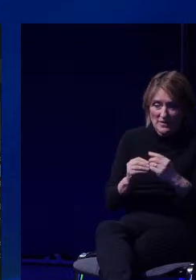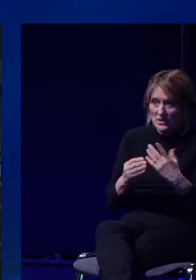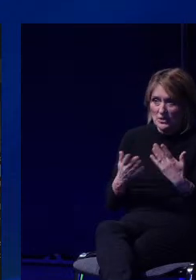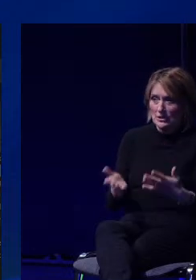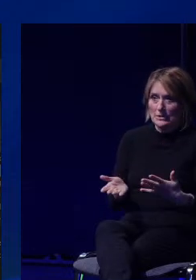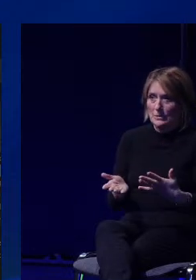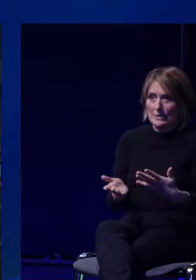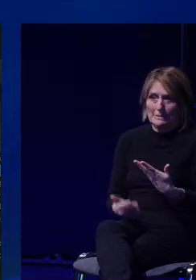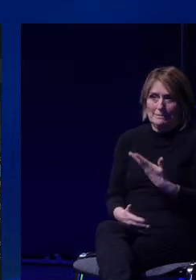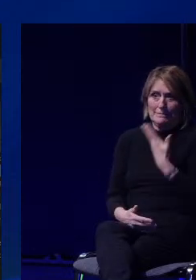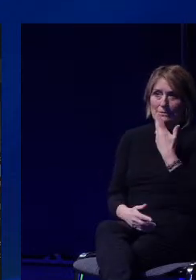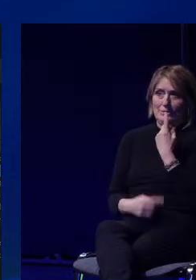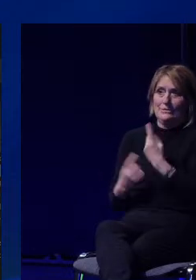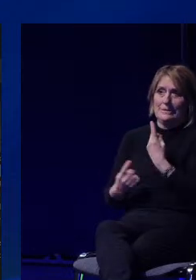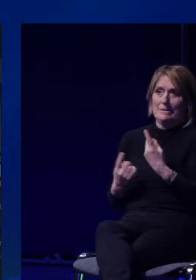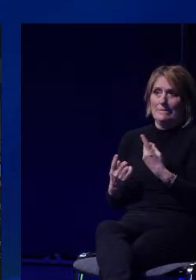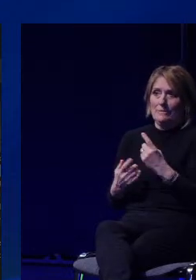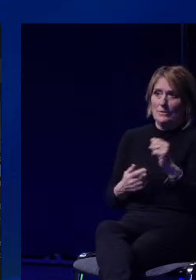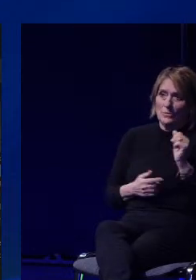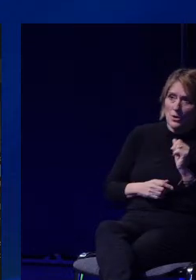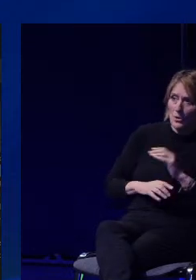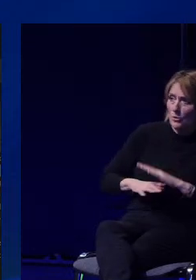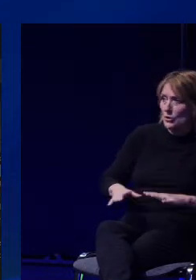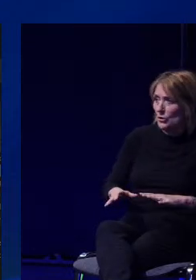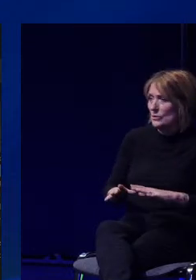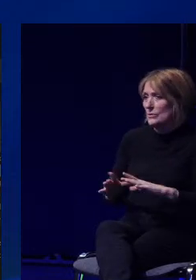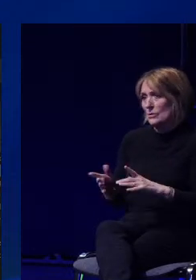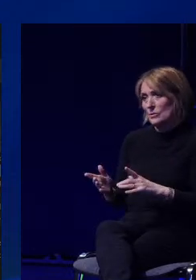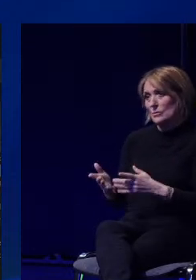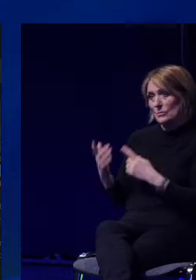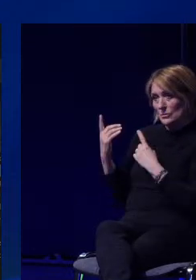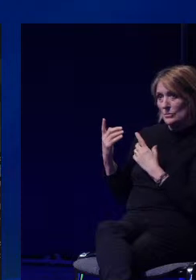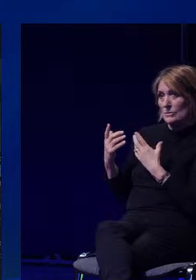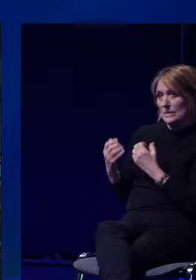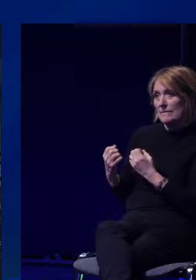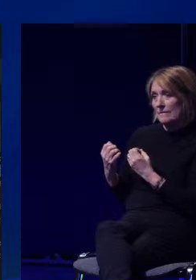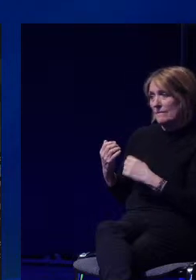about to think about the tools where all this technology is going